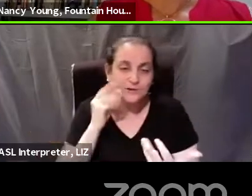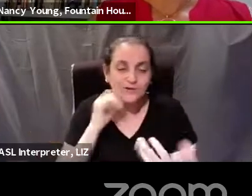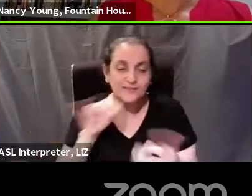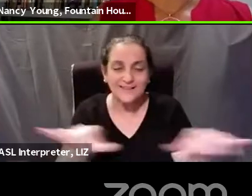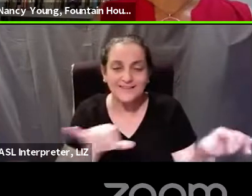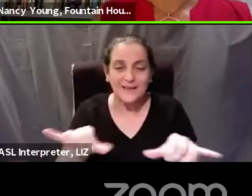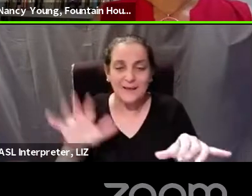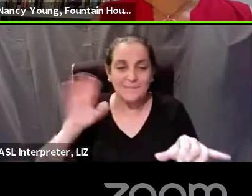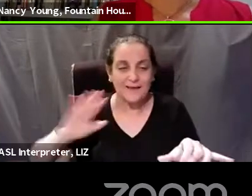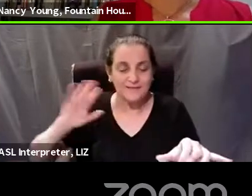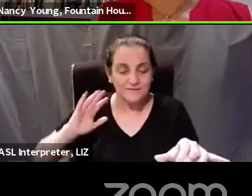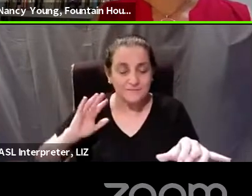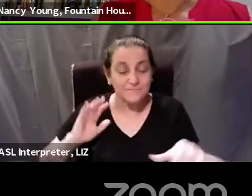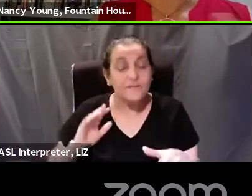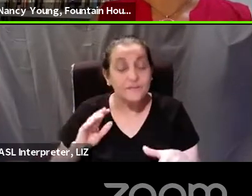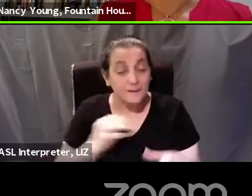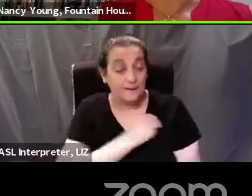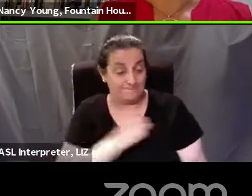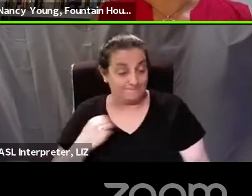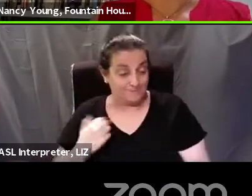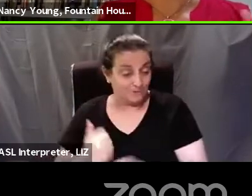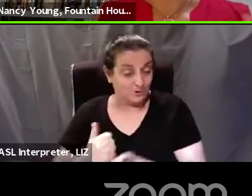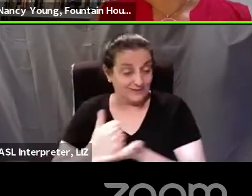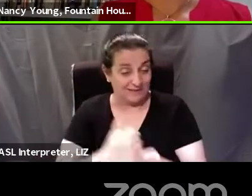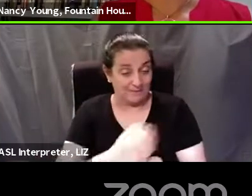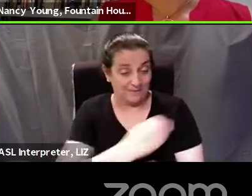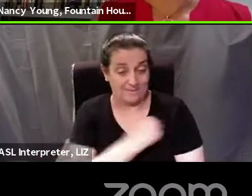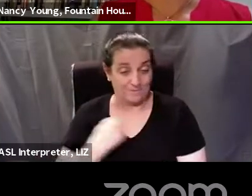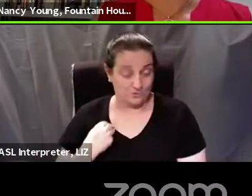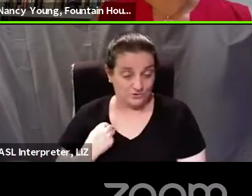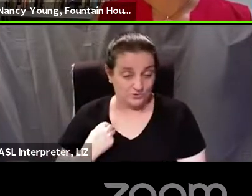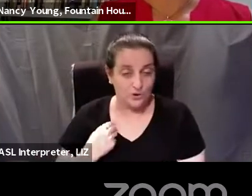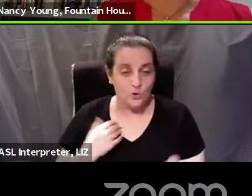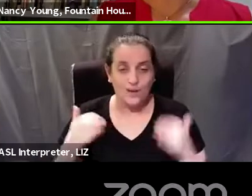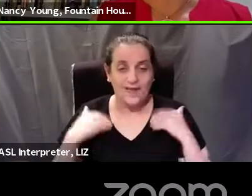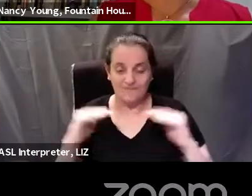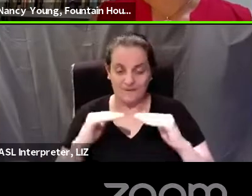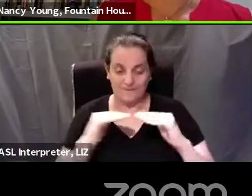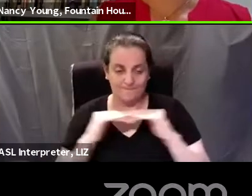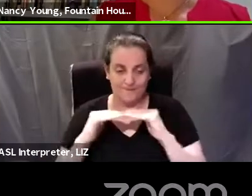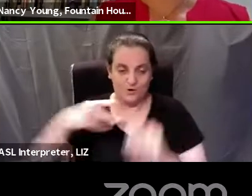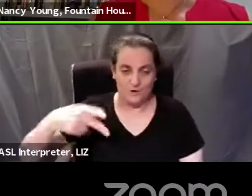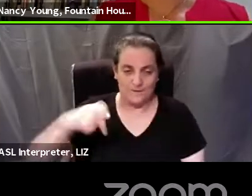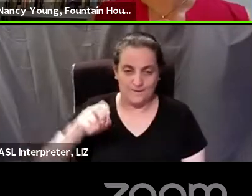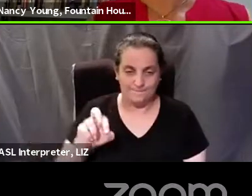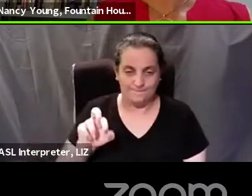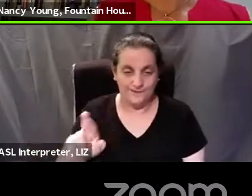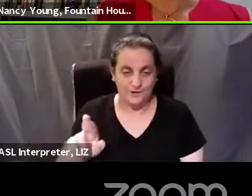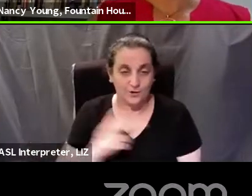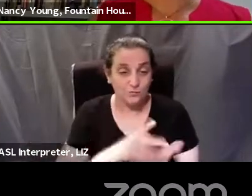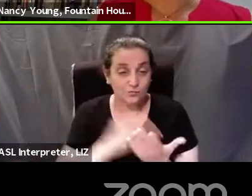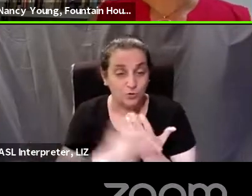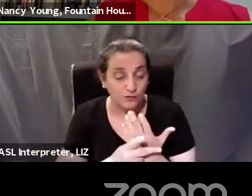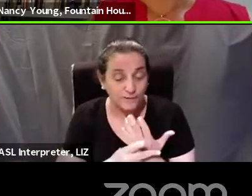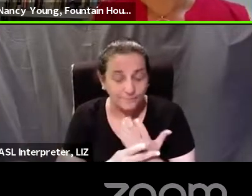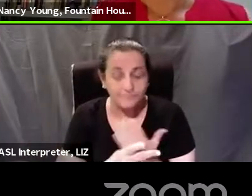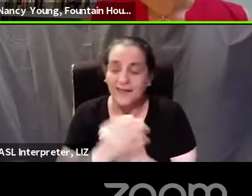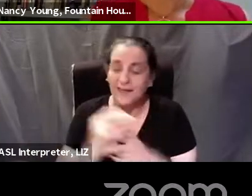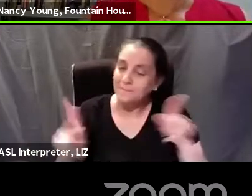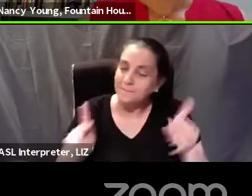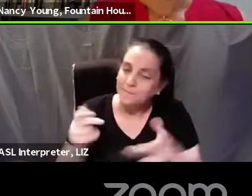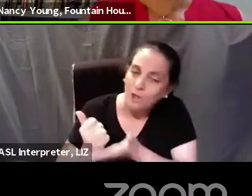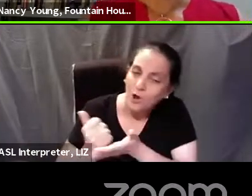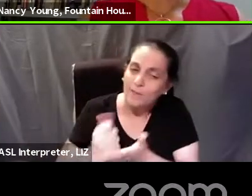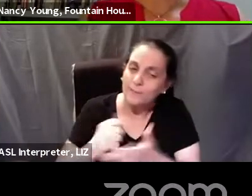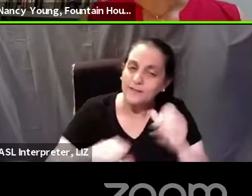House, members help members. We have enormous peer program that we, you know, people are helping each other. And we